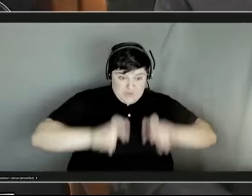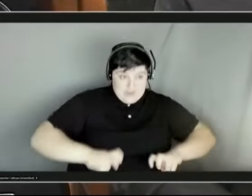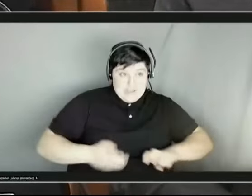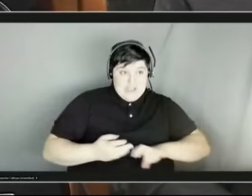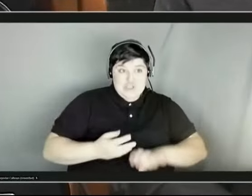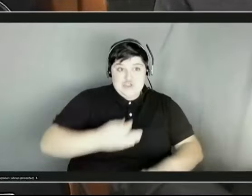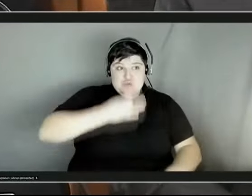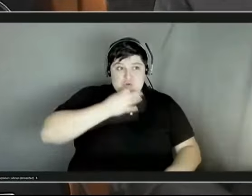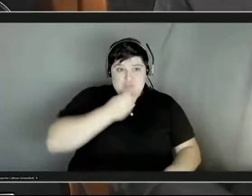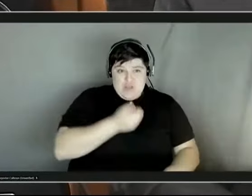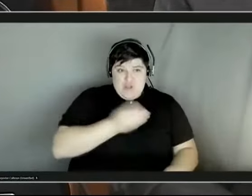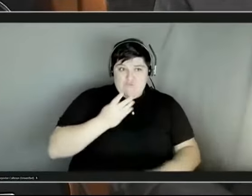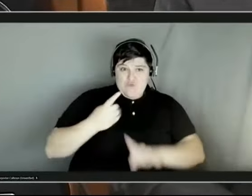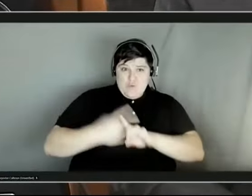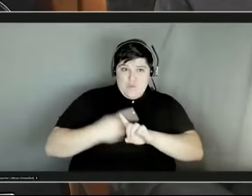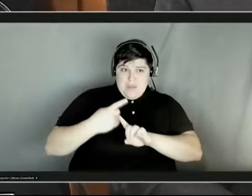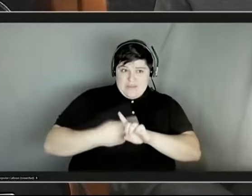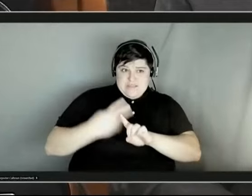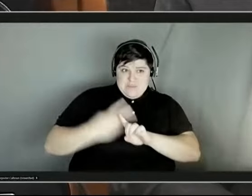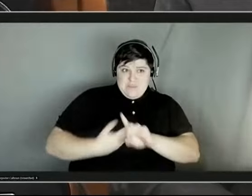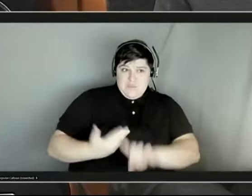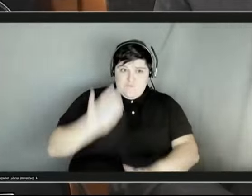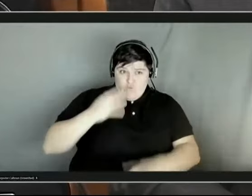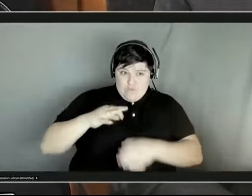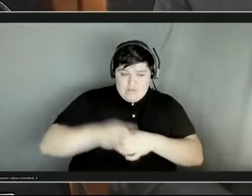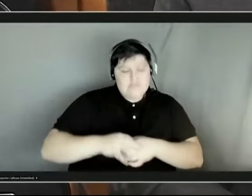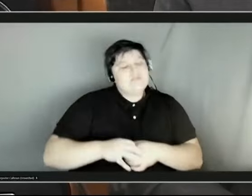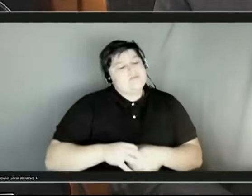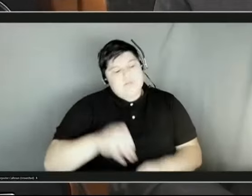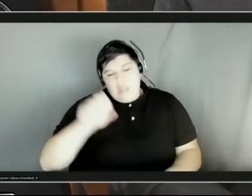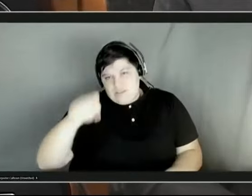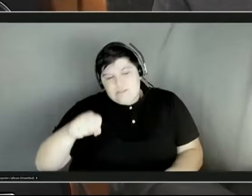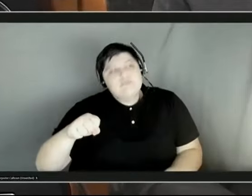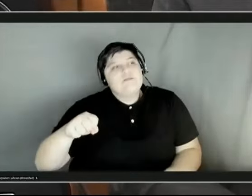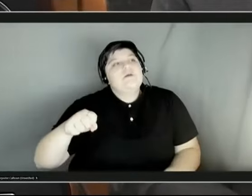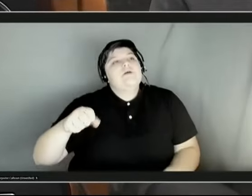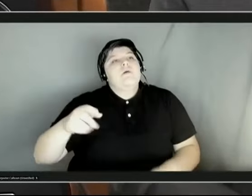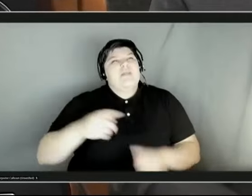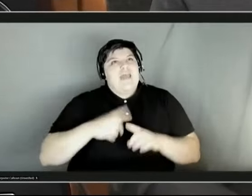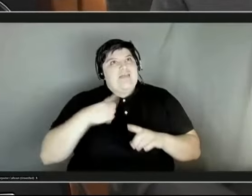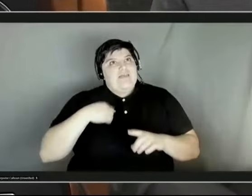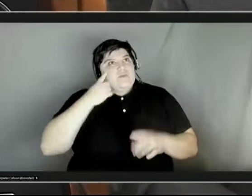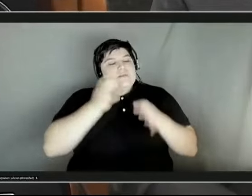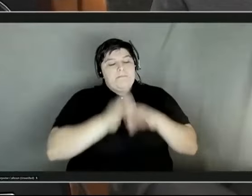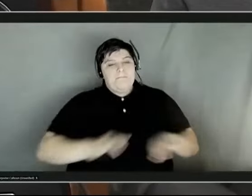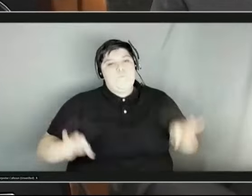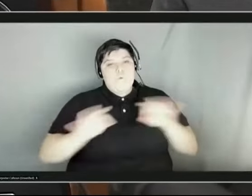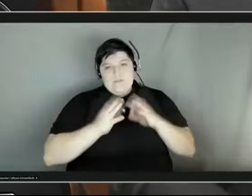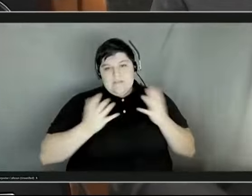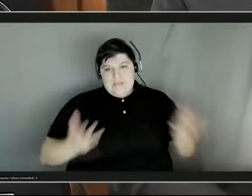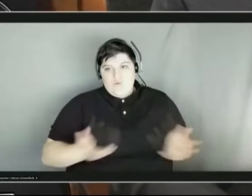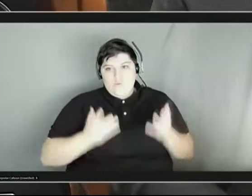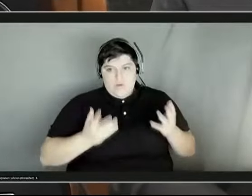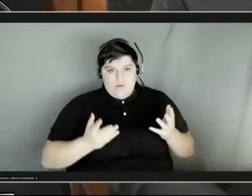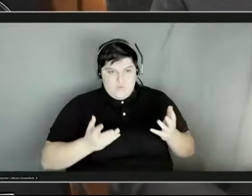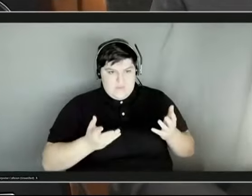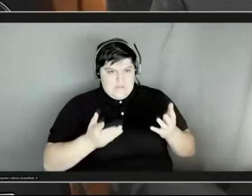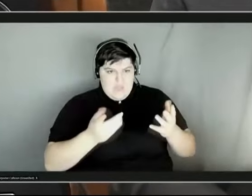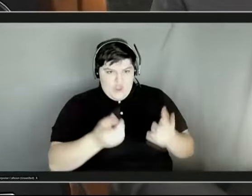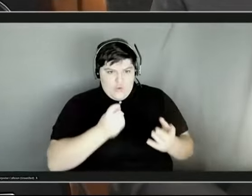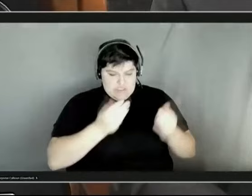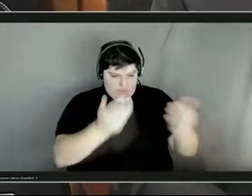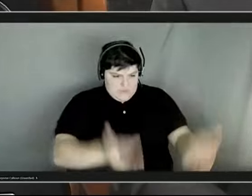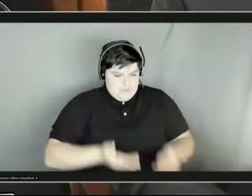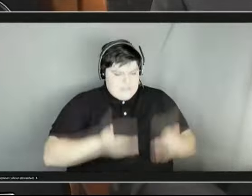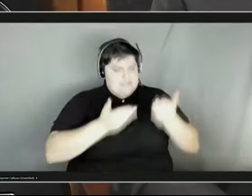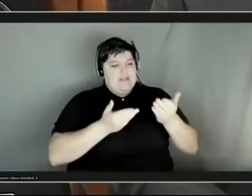a few months before the election? Absolutely. But I think what's critical here is that when we were posed with the question on